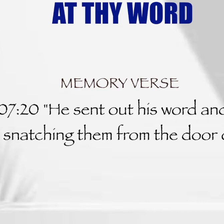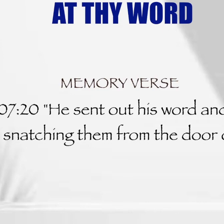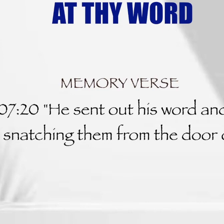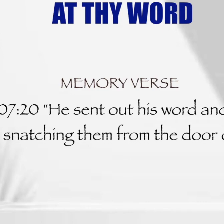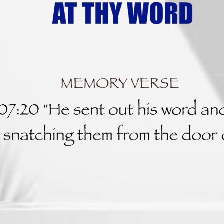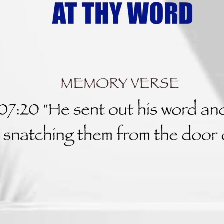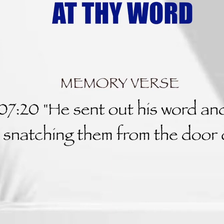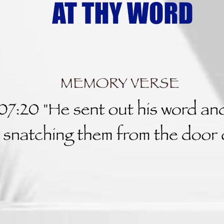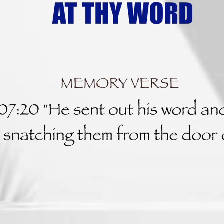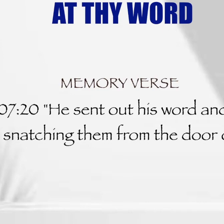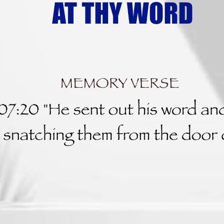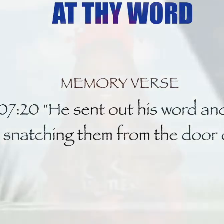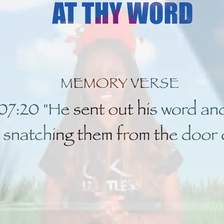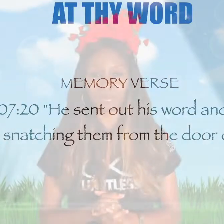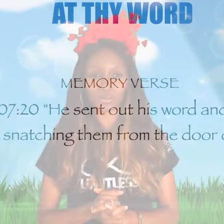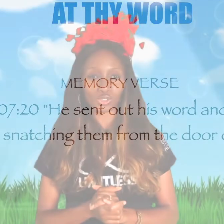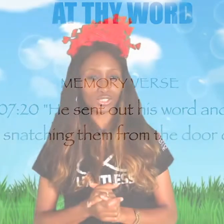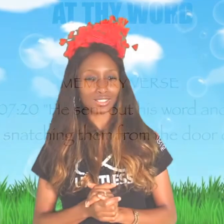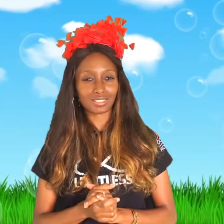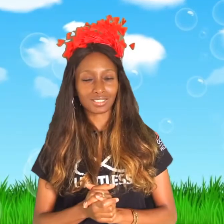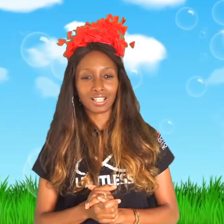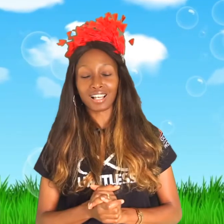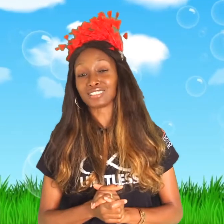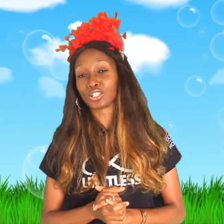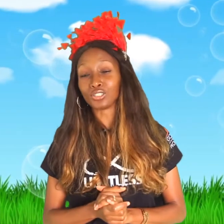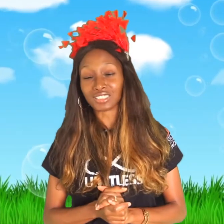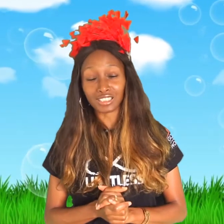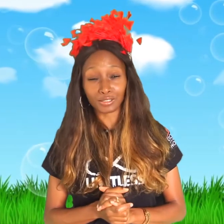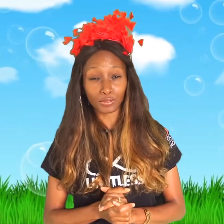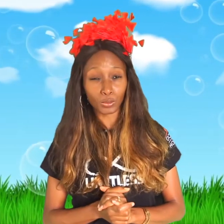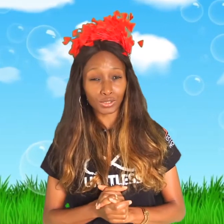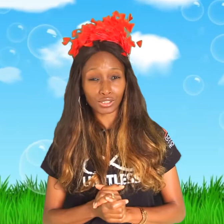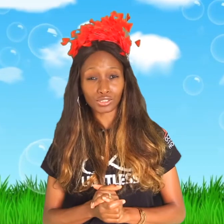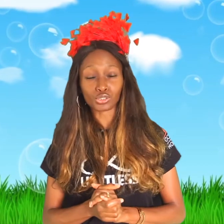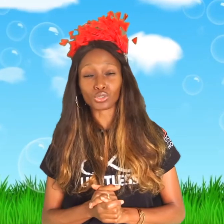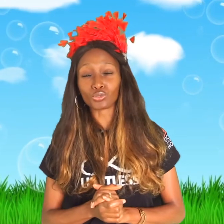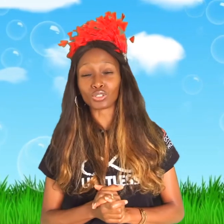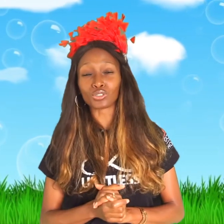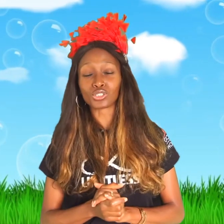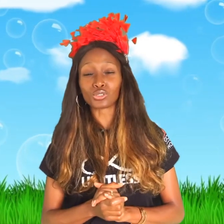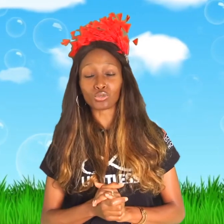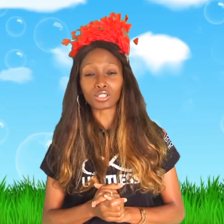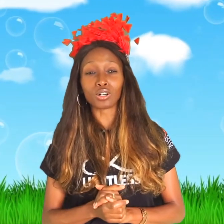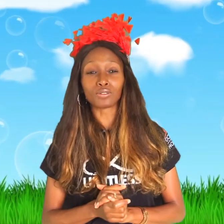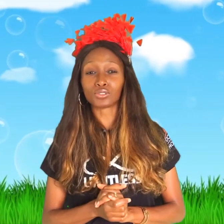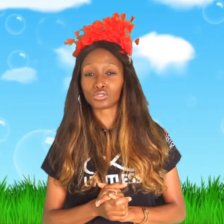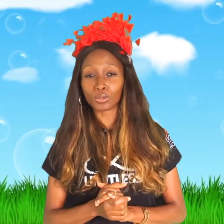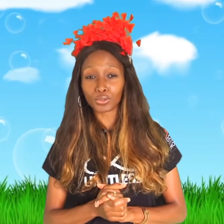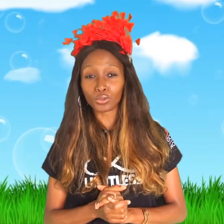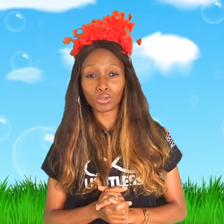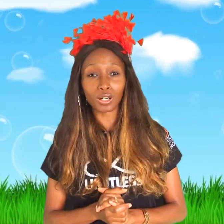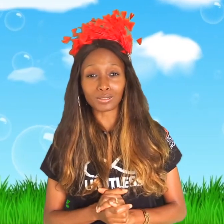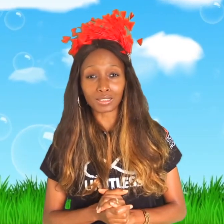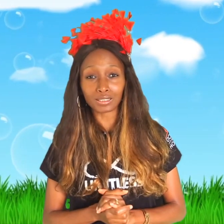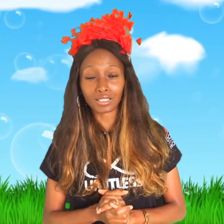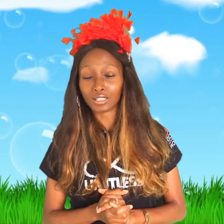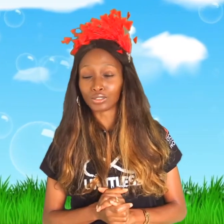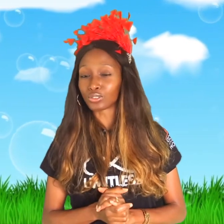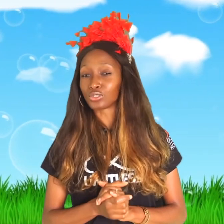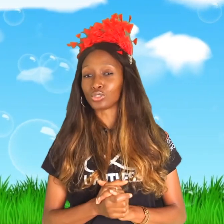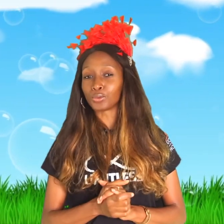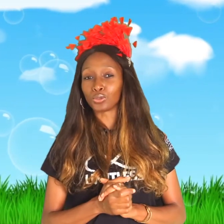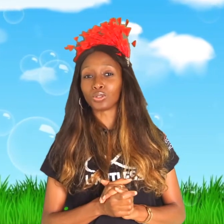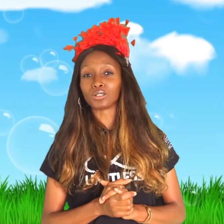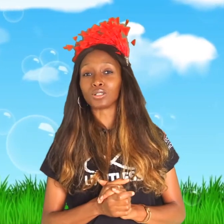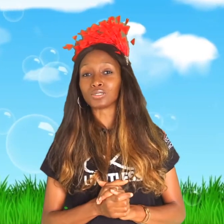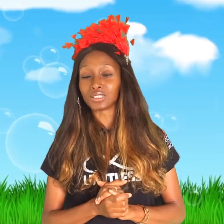the door of death. In the name of Jesus, as God's leading influencers, children of the WORD,